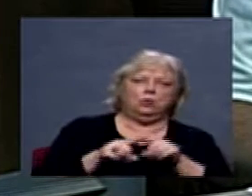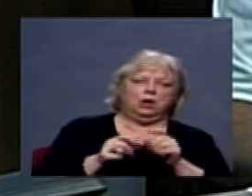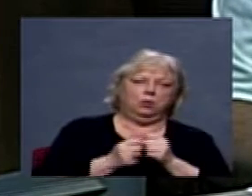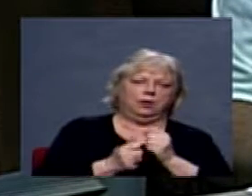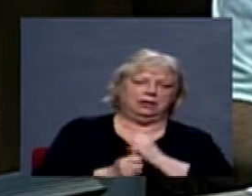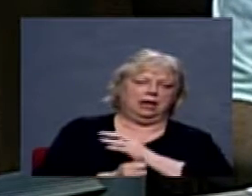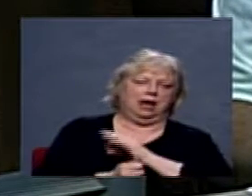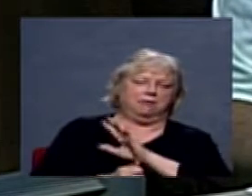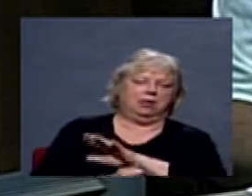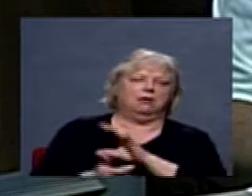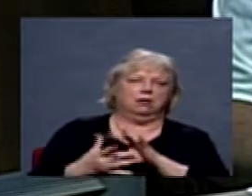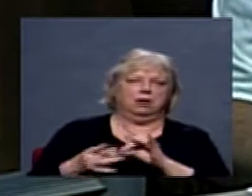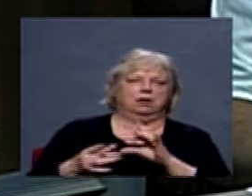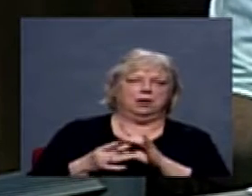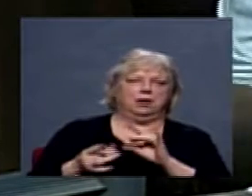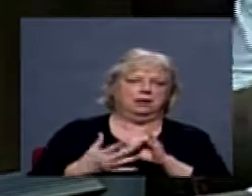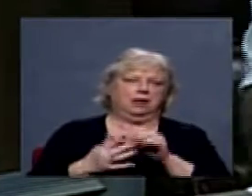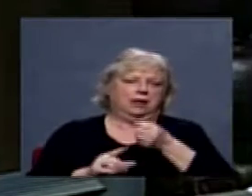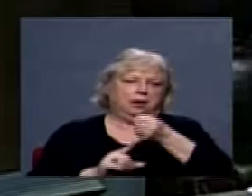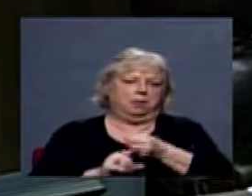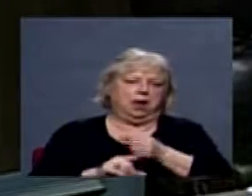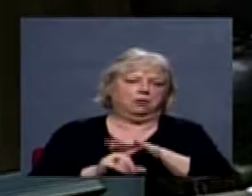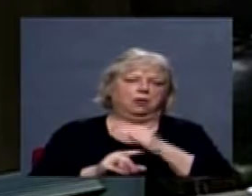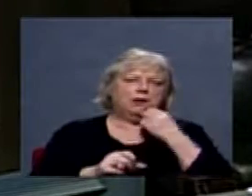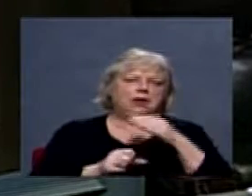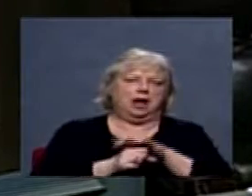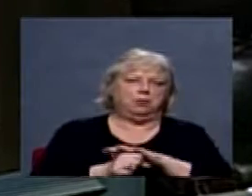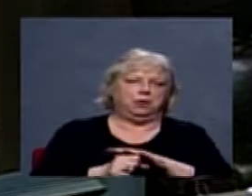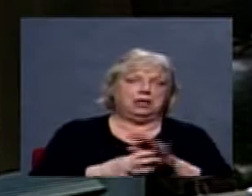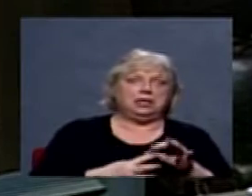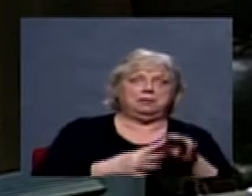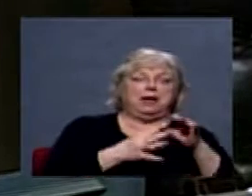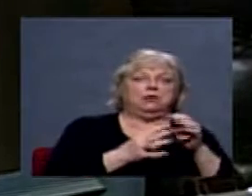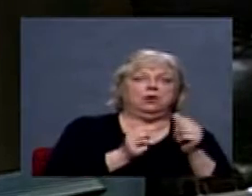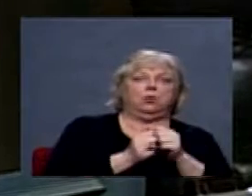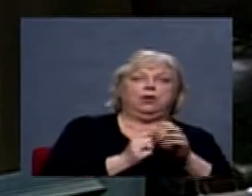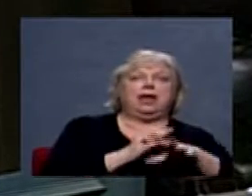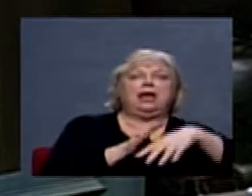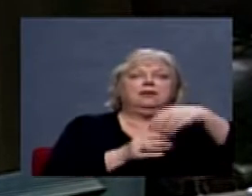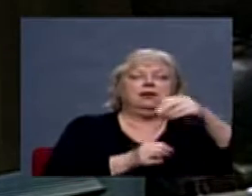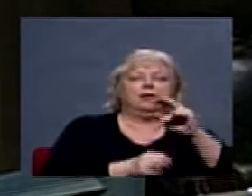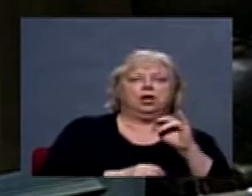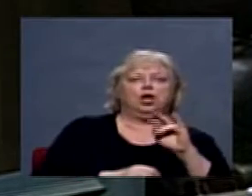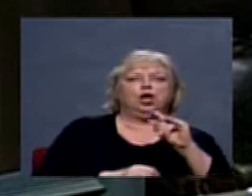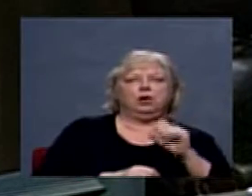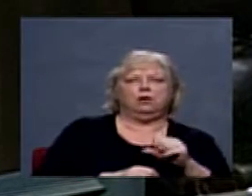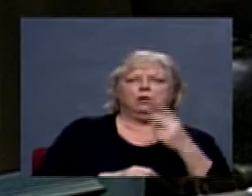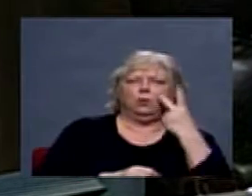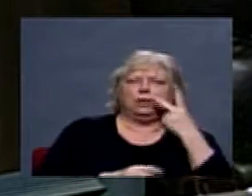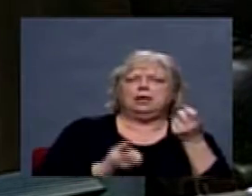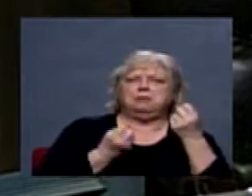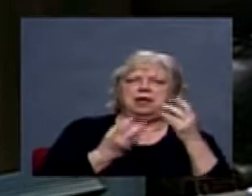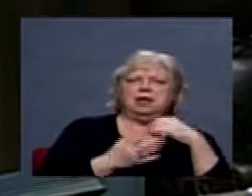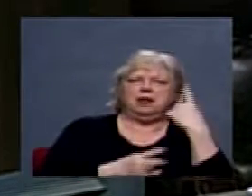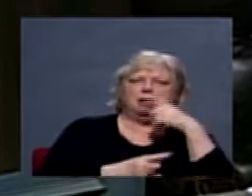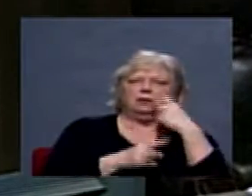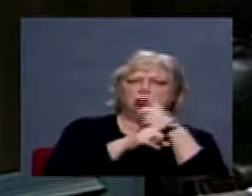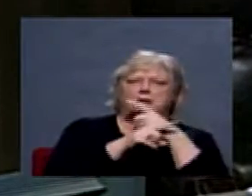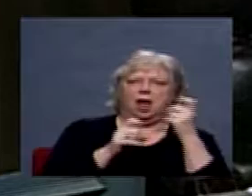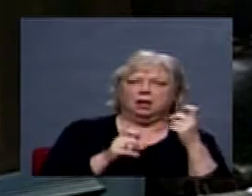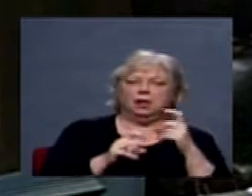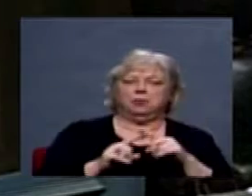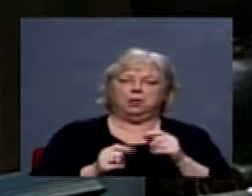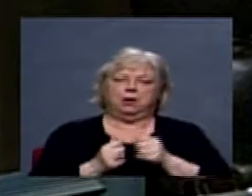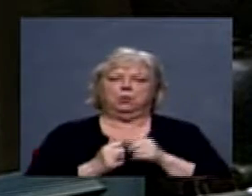comments that the impact on the neighborhood, especially with the exterior, we see a lot of storage facilities that look ugly, but with these type